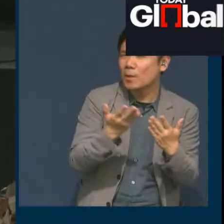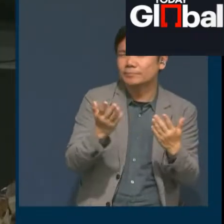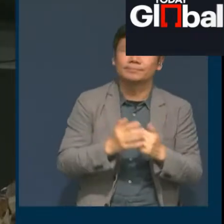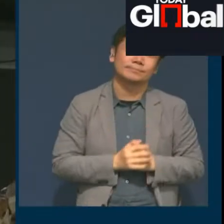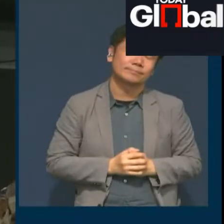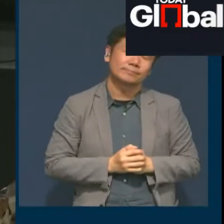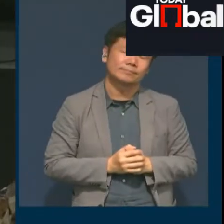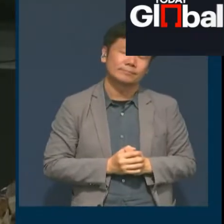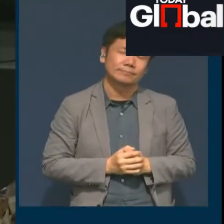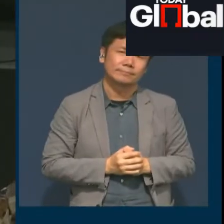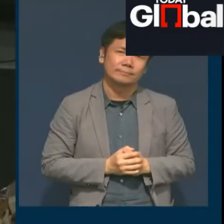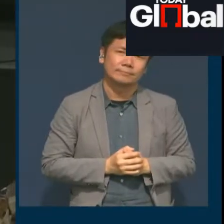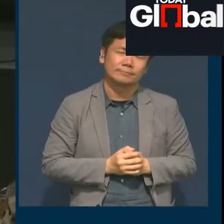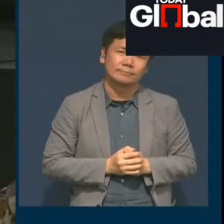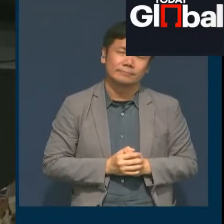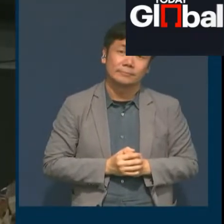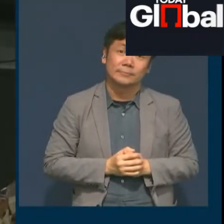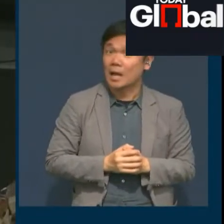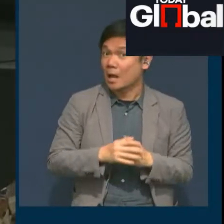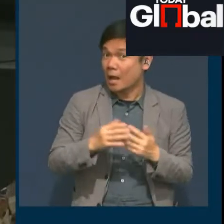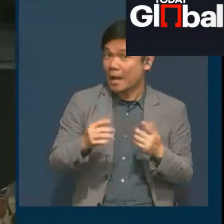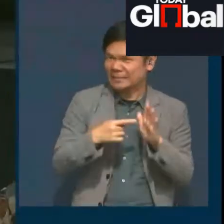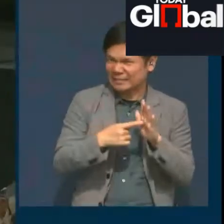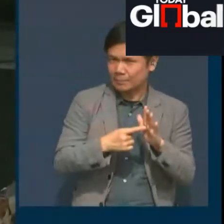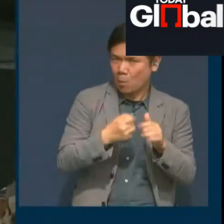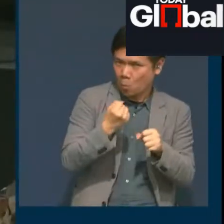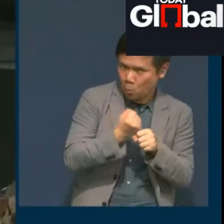related to employment, economic